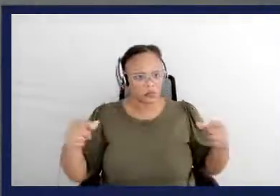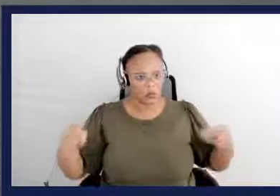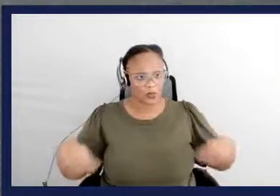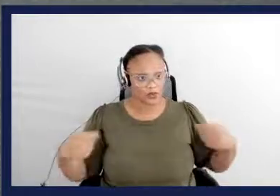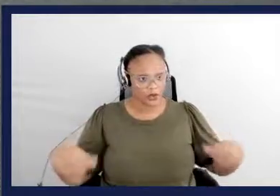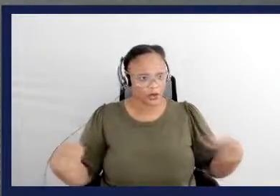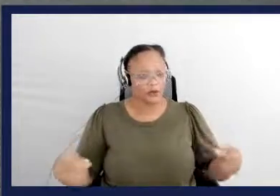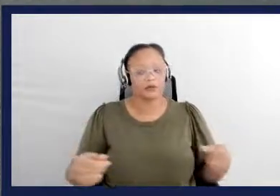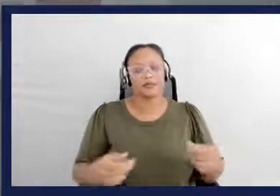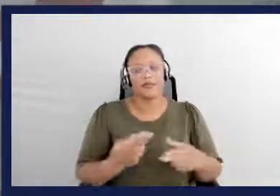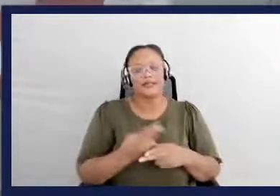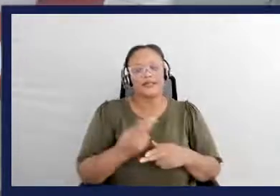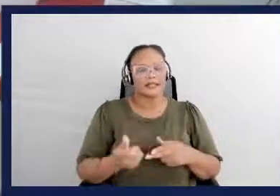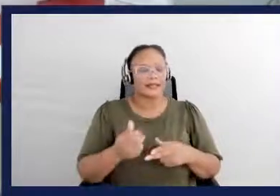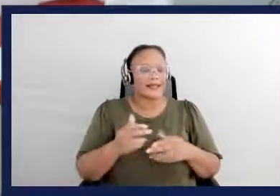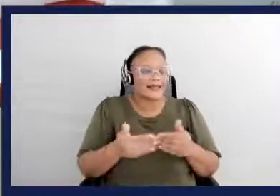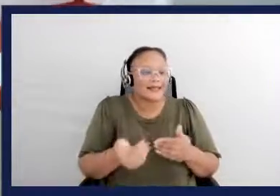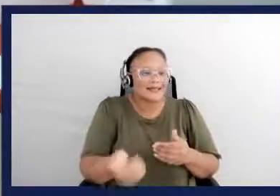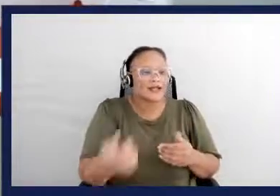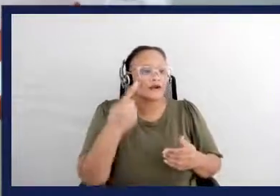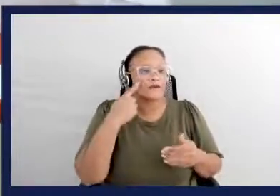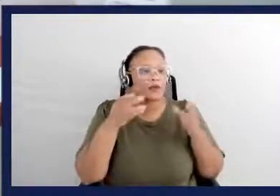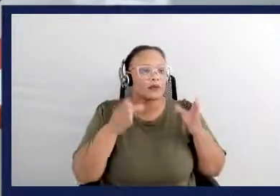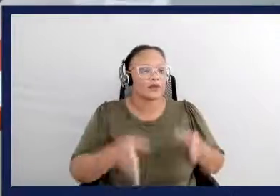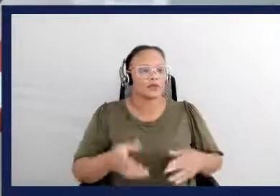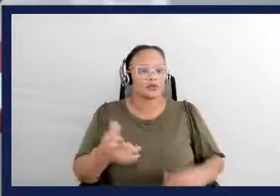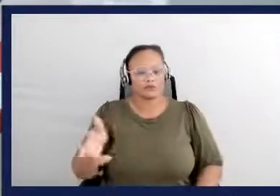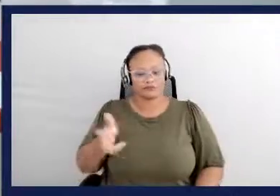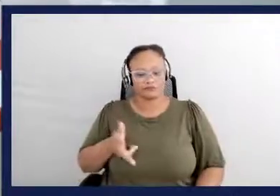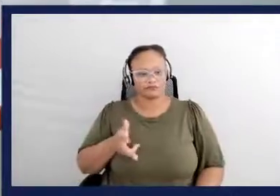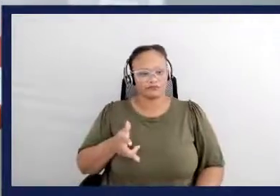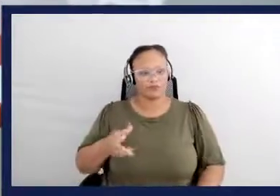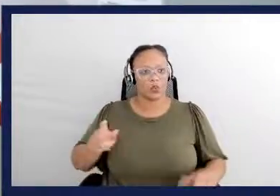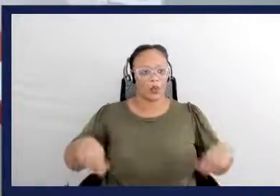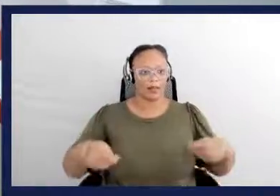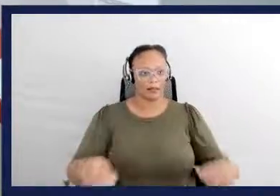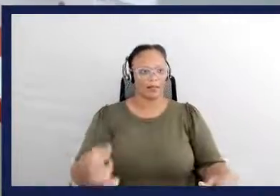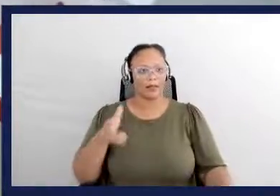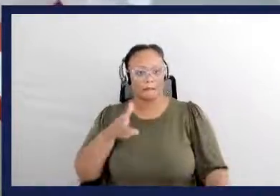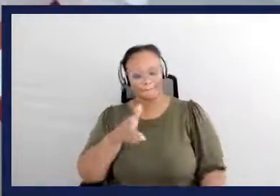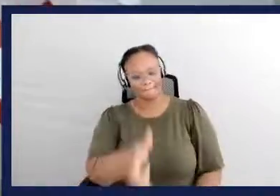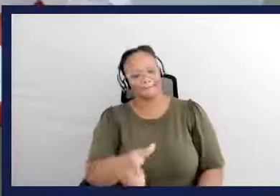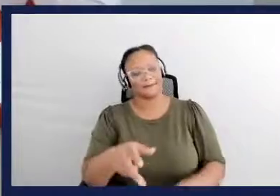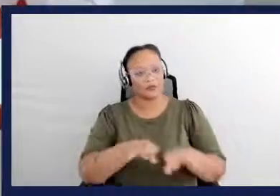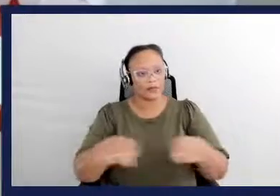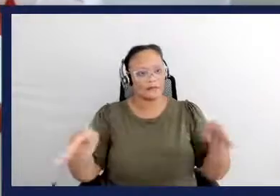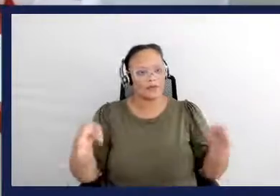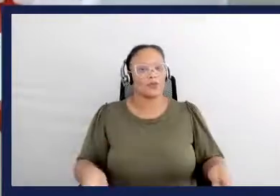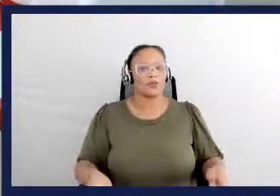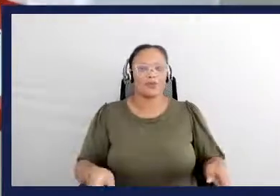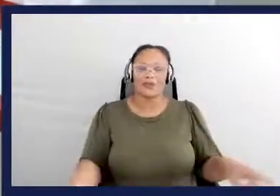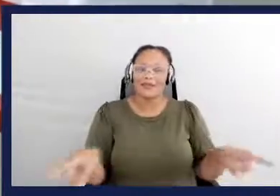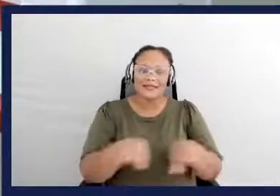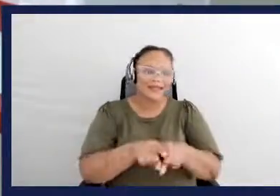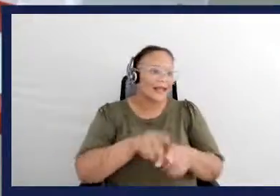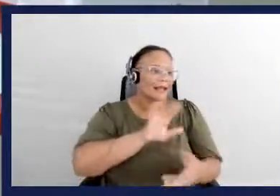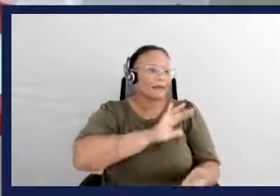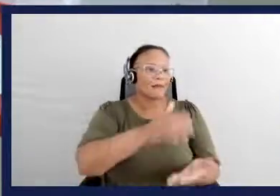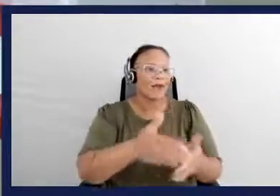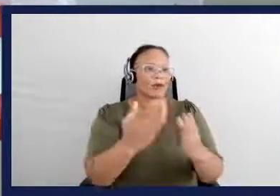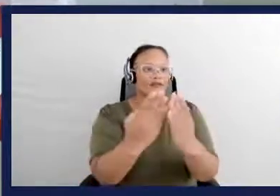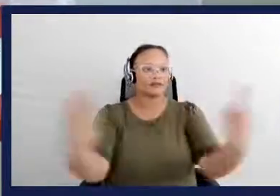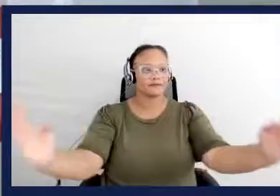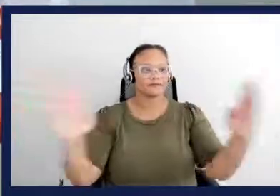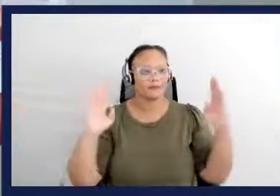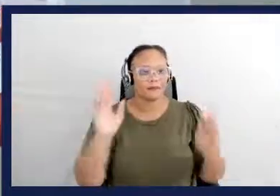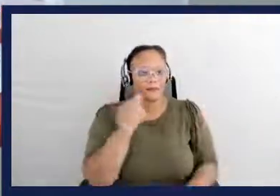to be able to use this booth in their own privacy, right? So we have the same privacy screens in both. We also have